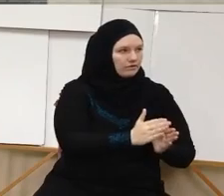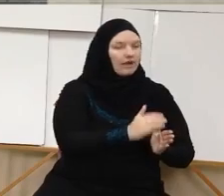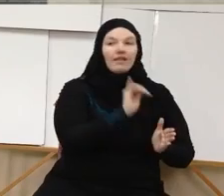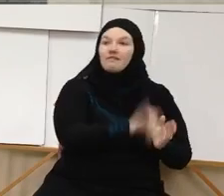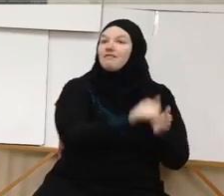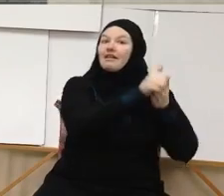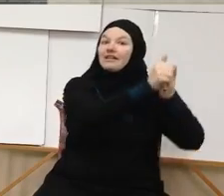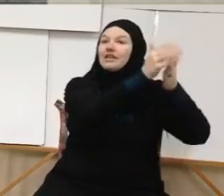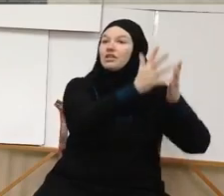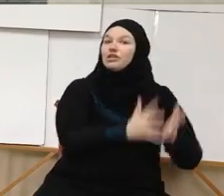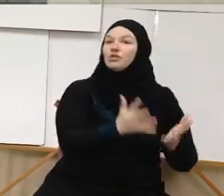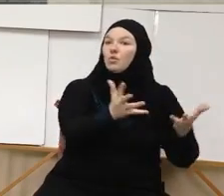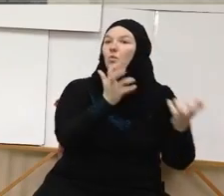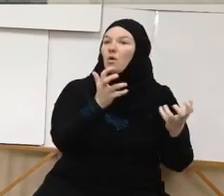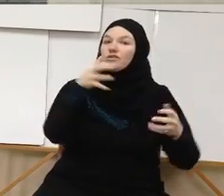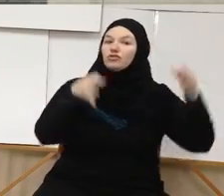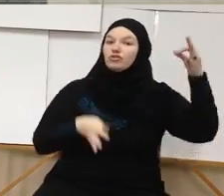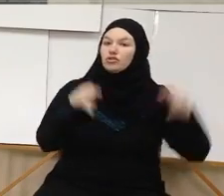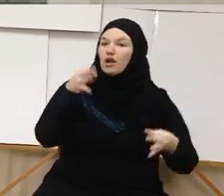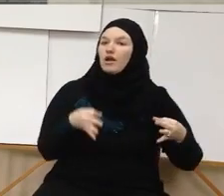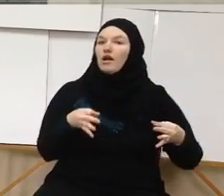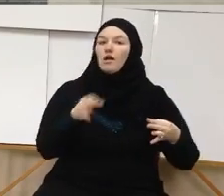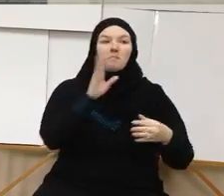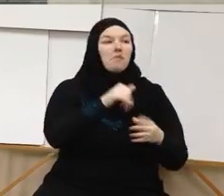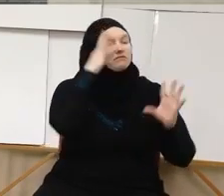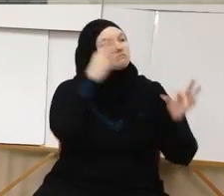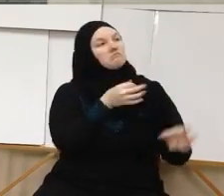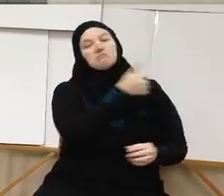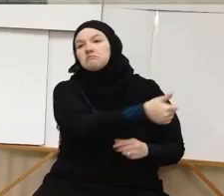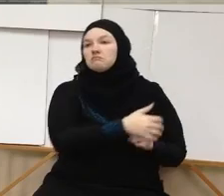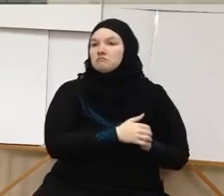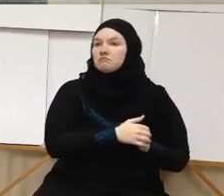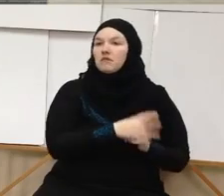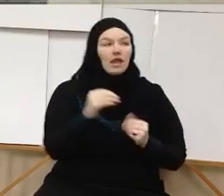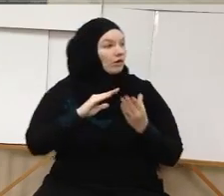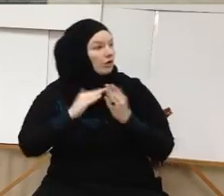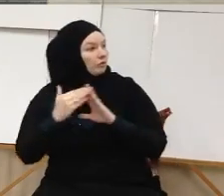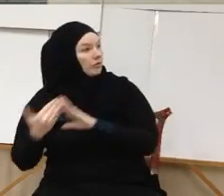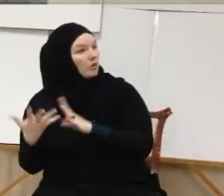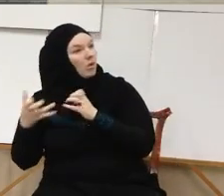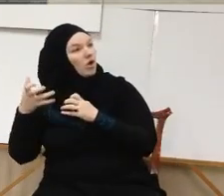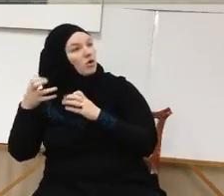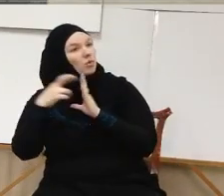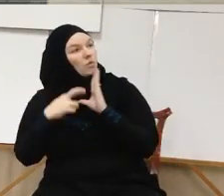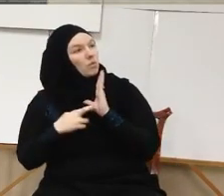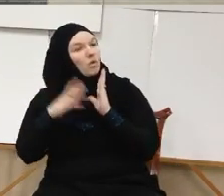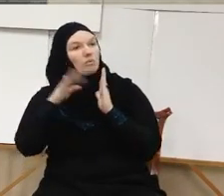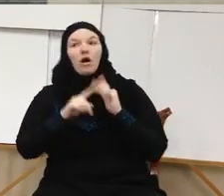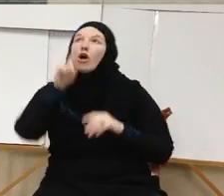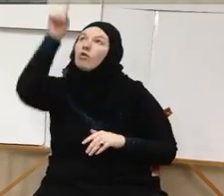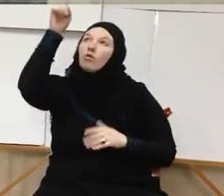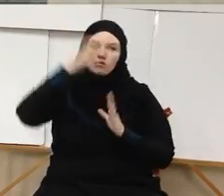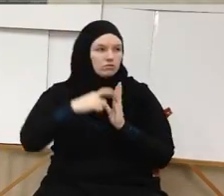the leaders want to judge by whim and desire, and the community wants to be ruled by Allah's